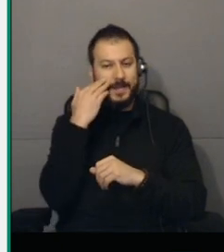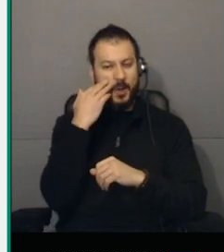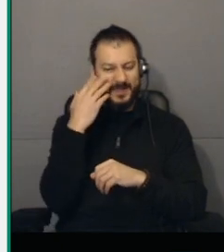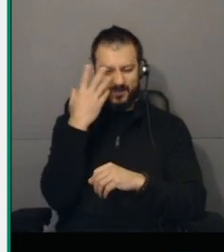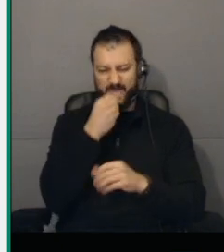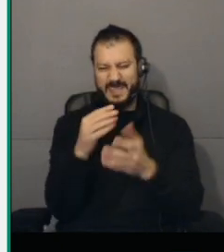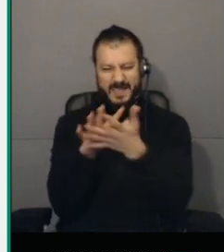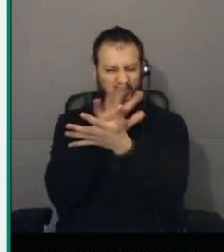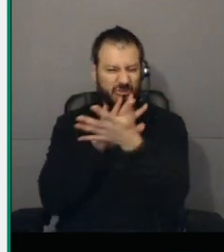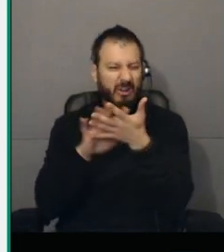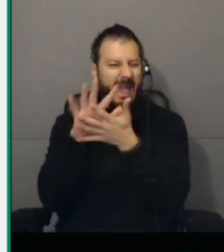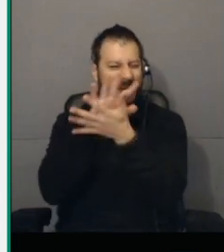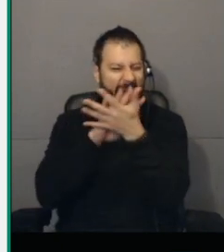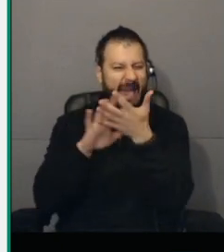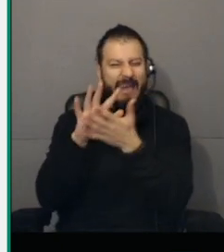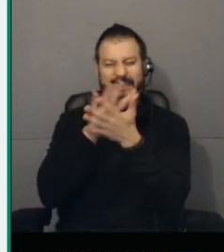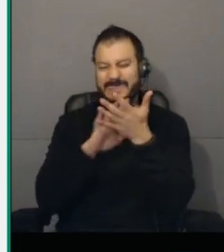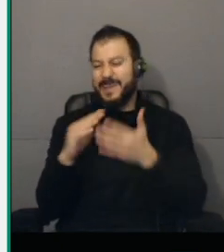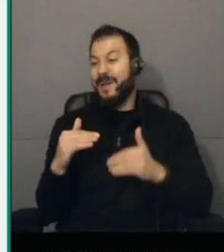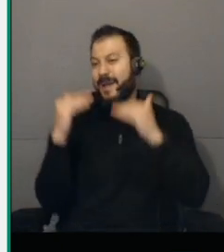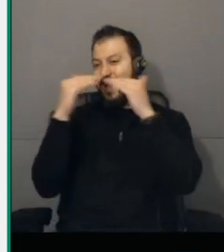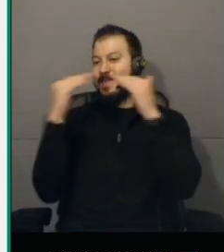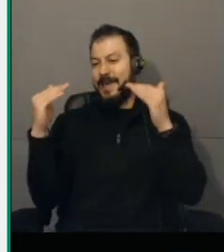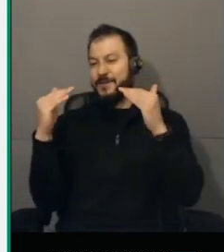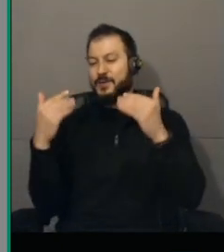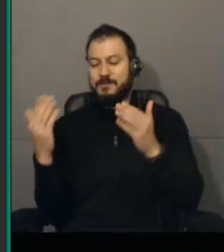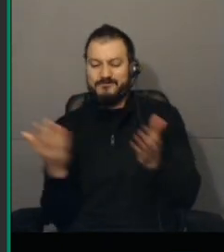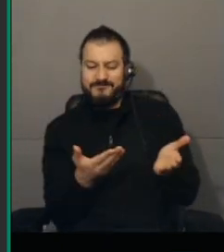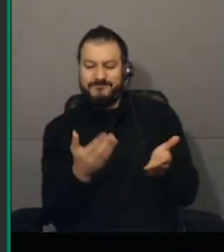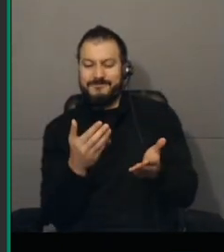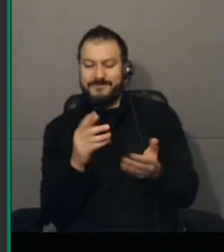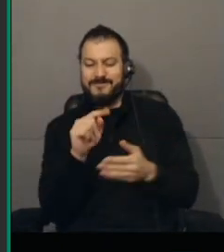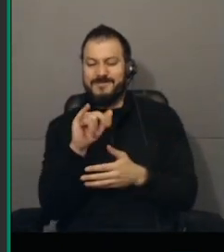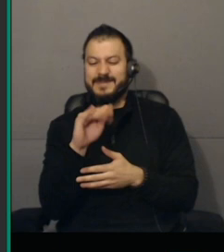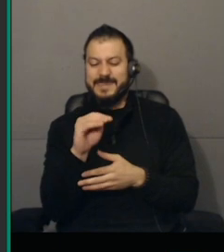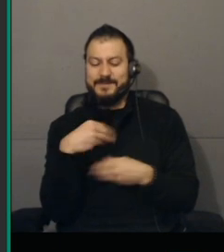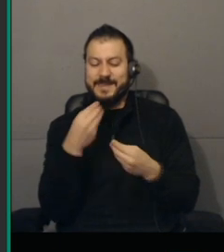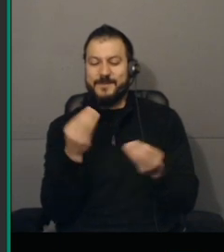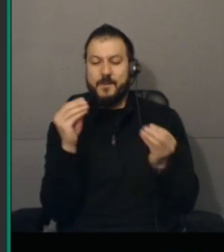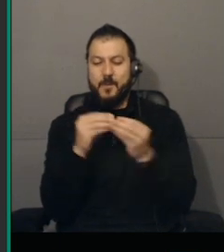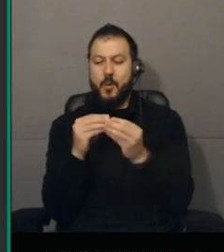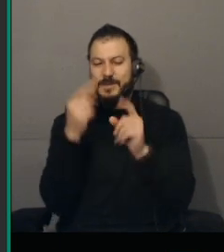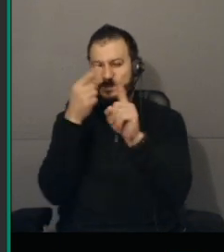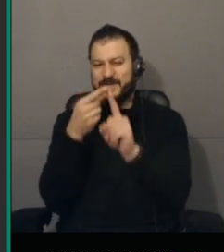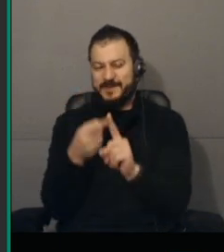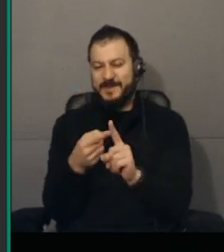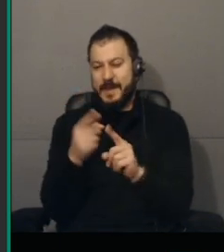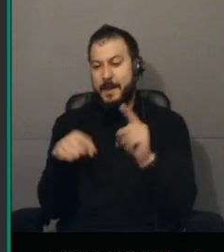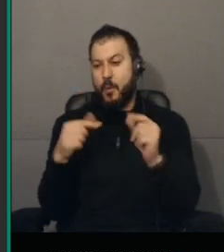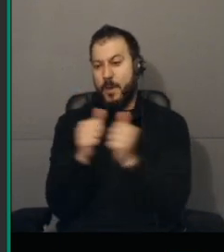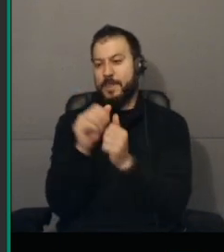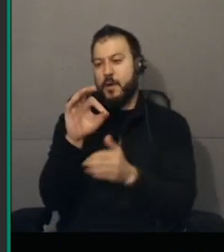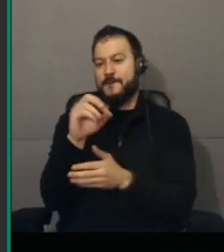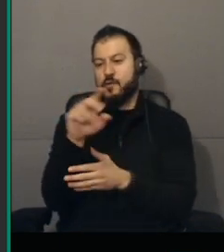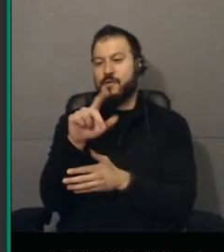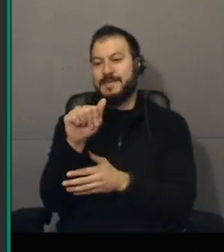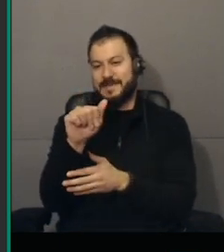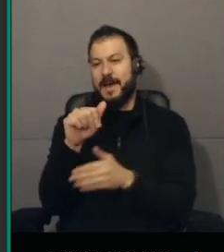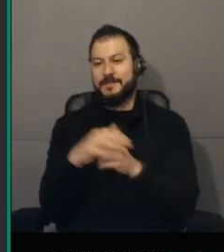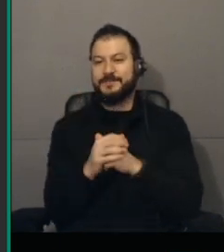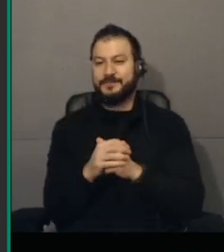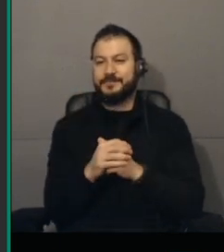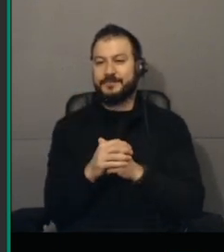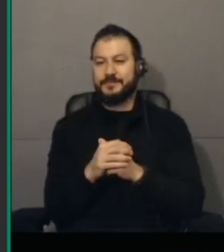pretty abstract and high level, so I'm going to pass it back to Tim to give you a specific example from Forza and talk a bit about the implementation of a